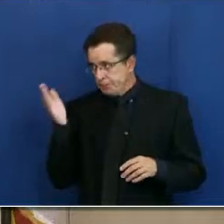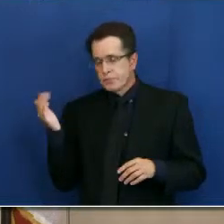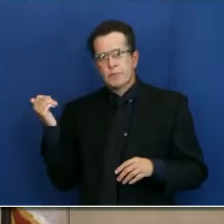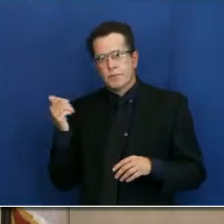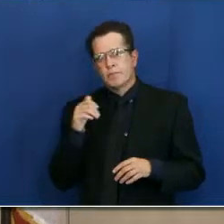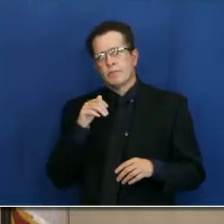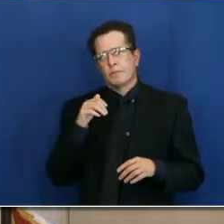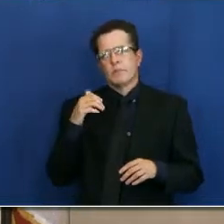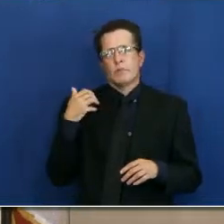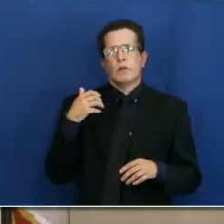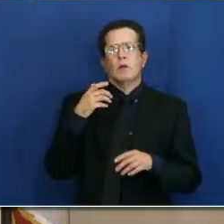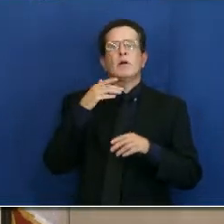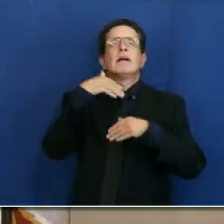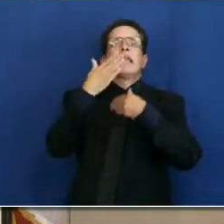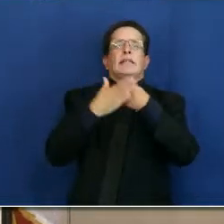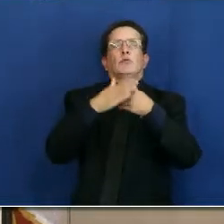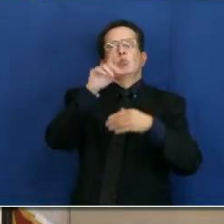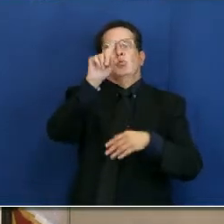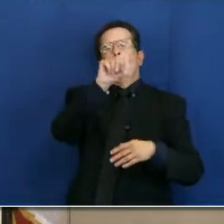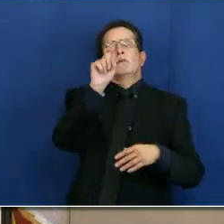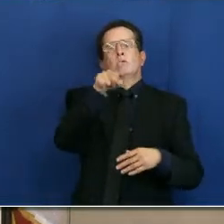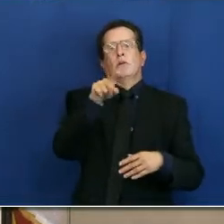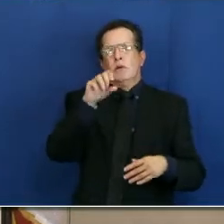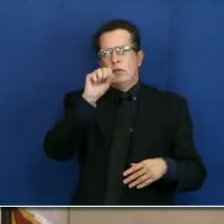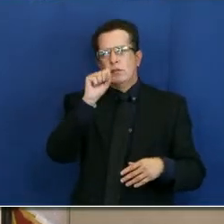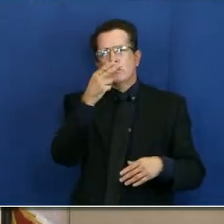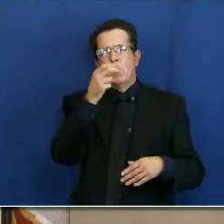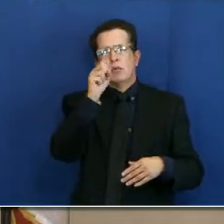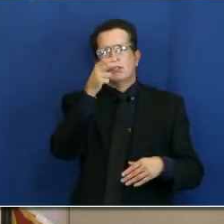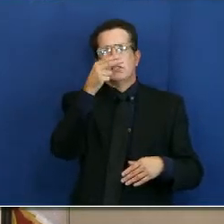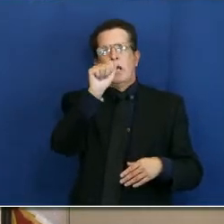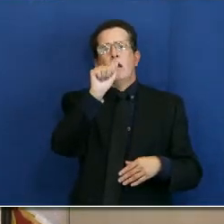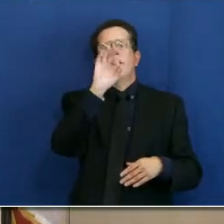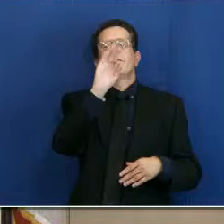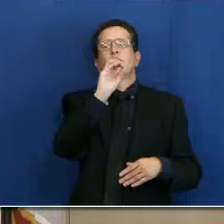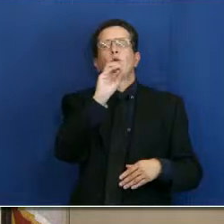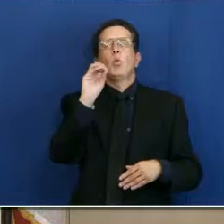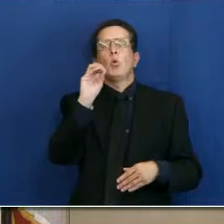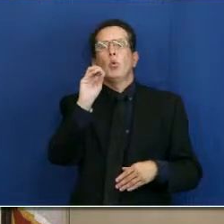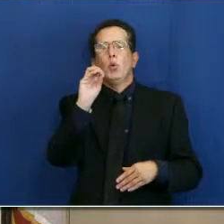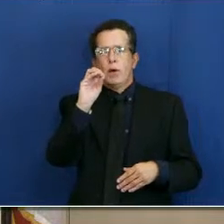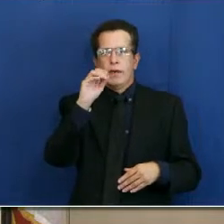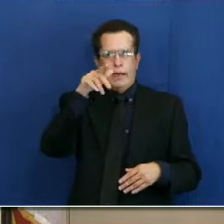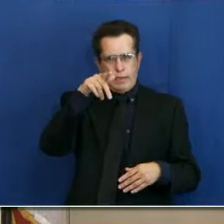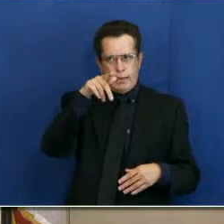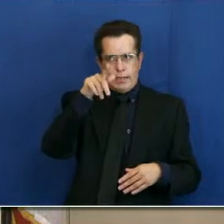Okay, we'll go to the next question. Sasha Fu, KUSI.